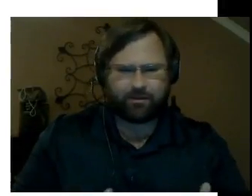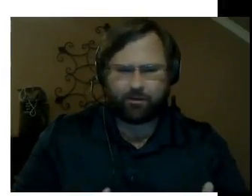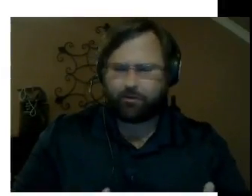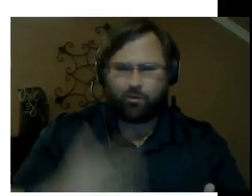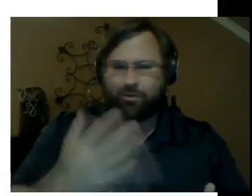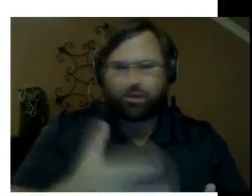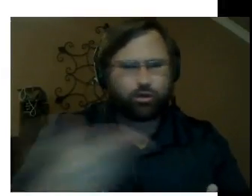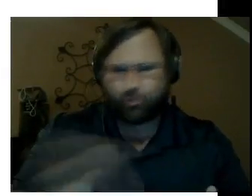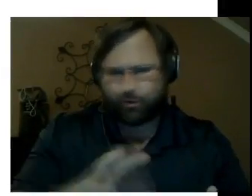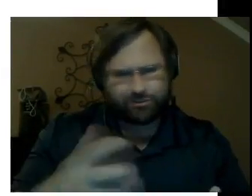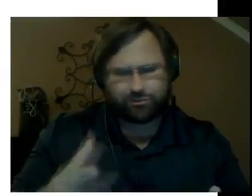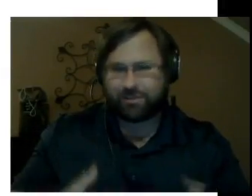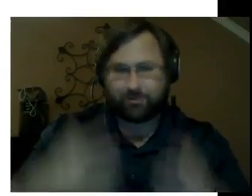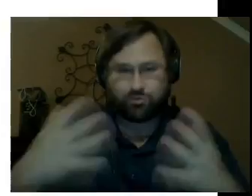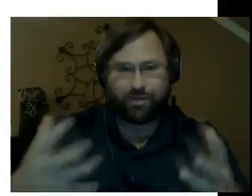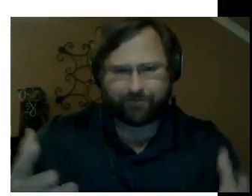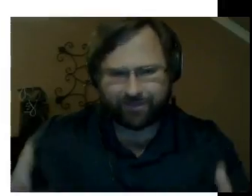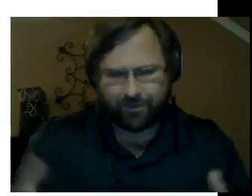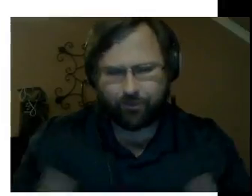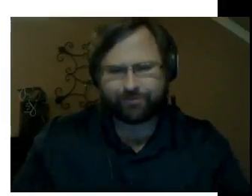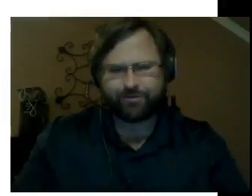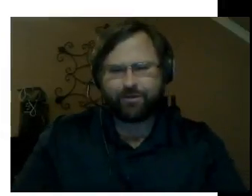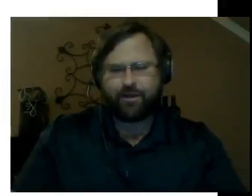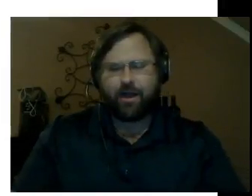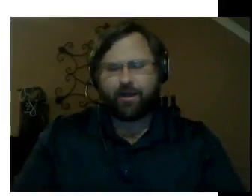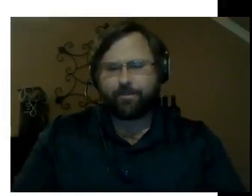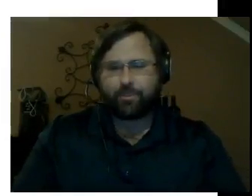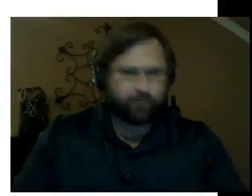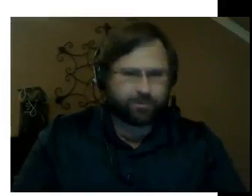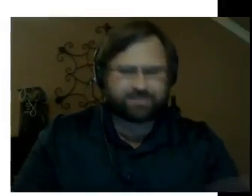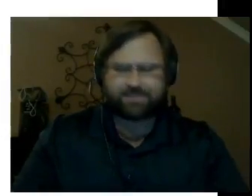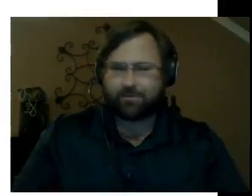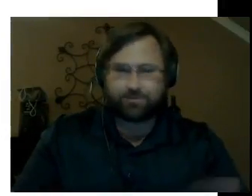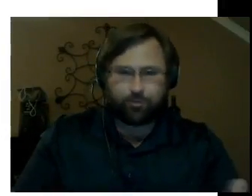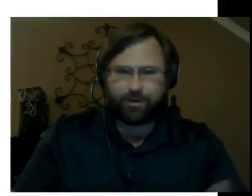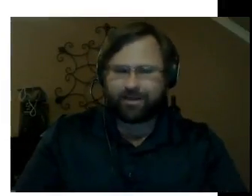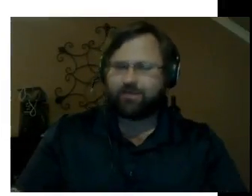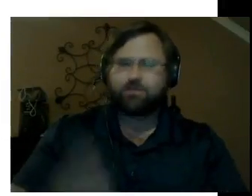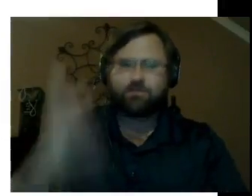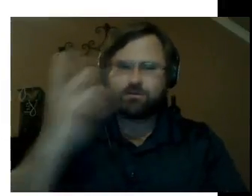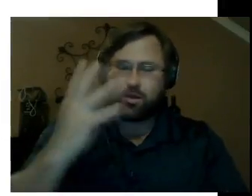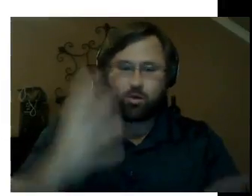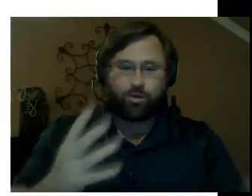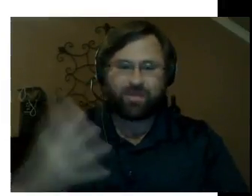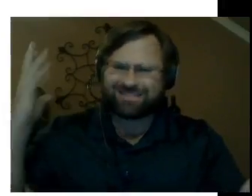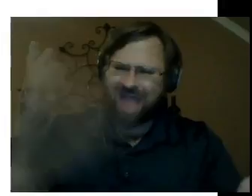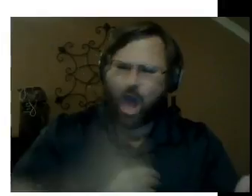that, with a curse word to sort of say it was really, really cold. Or if you wanted to say something was pretty,